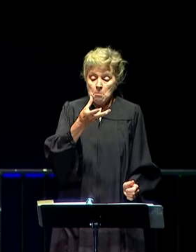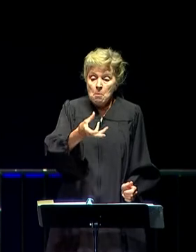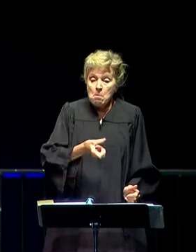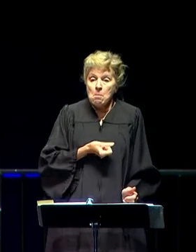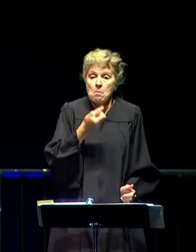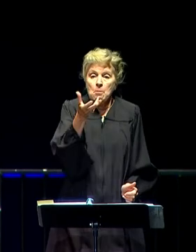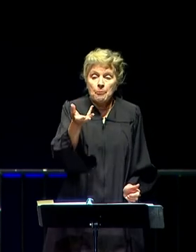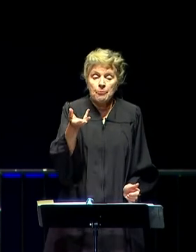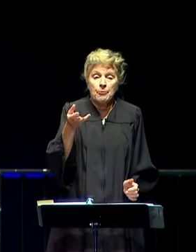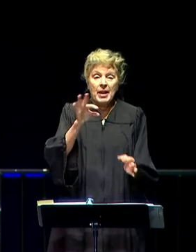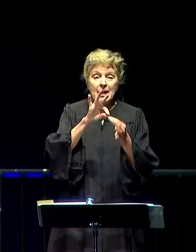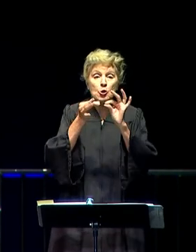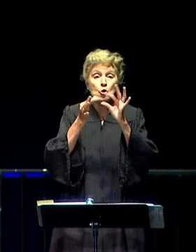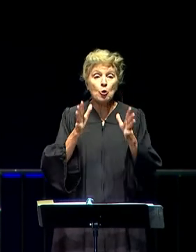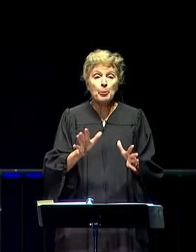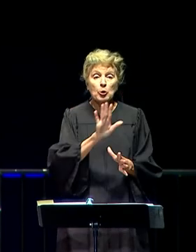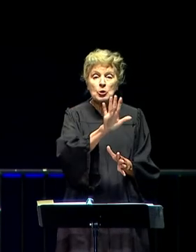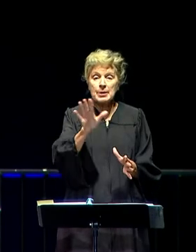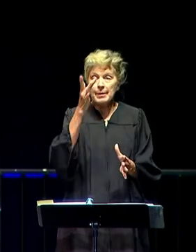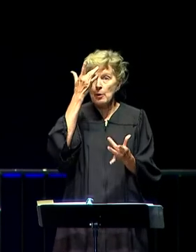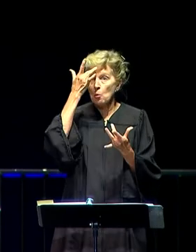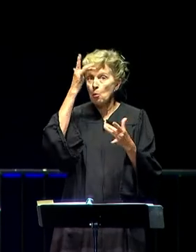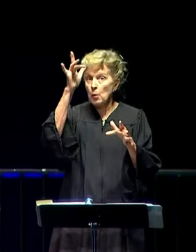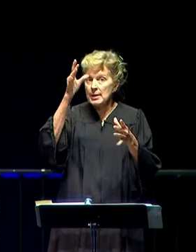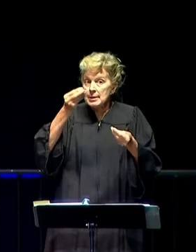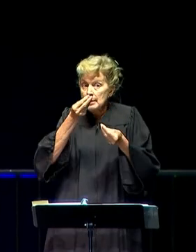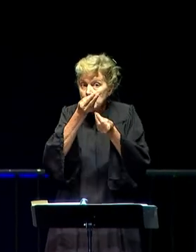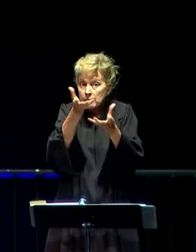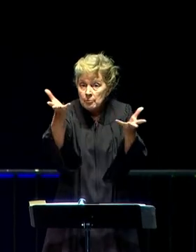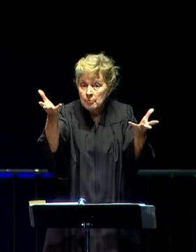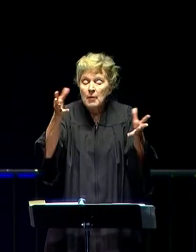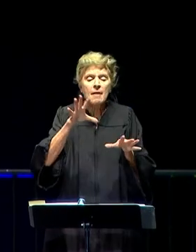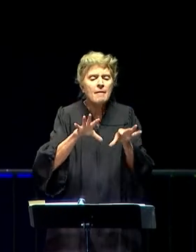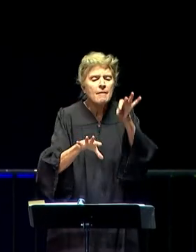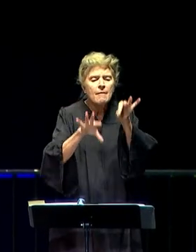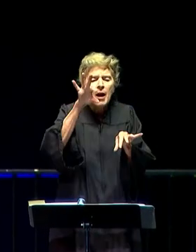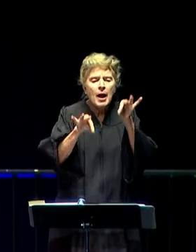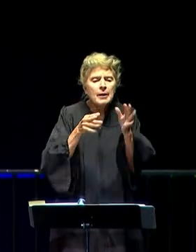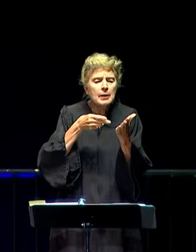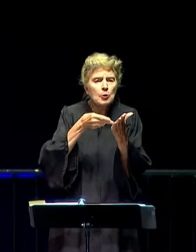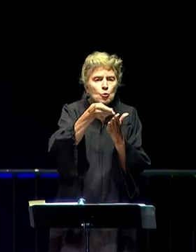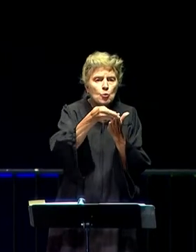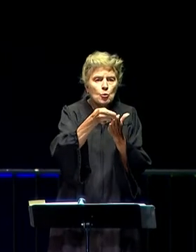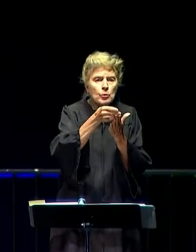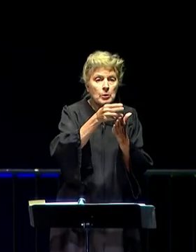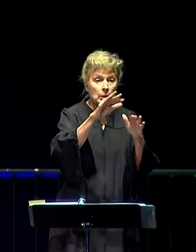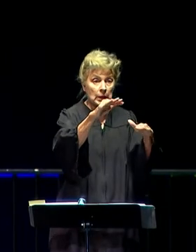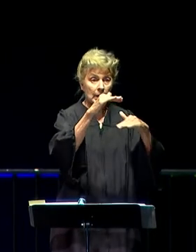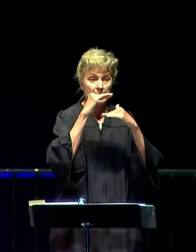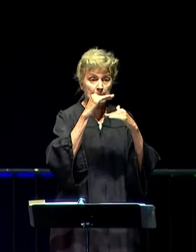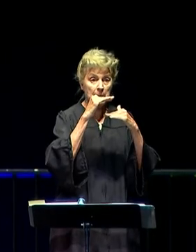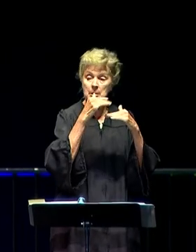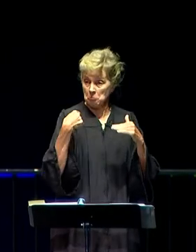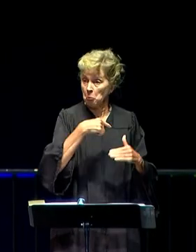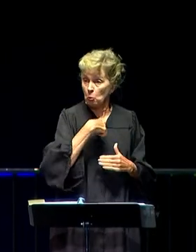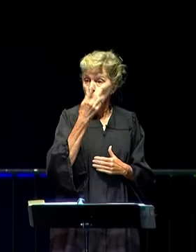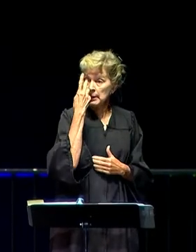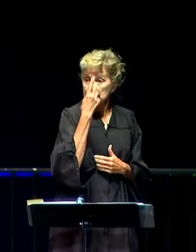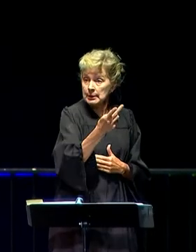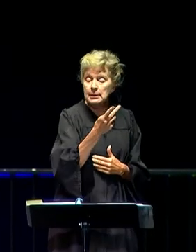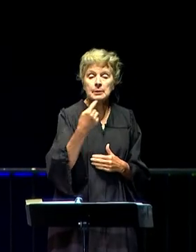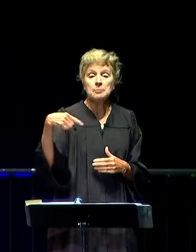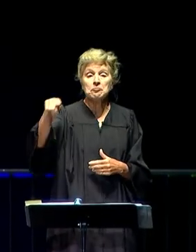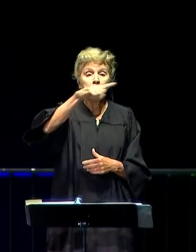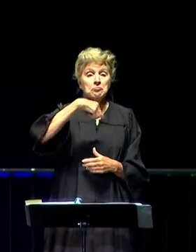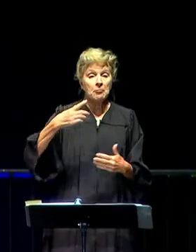and wisdom of interpreters, in discoveries of continents of truth whose margins we may see, we